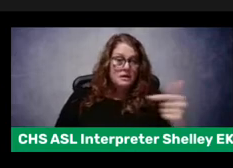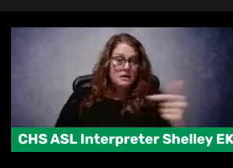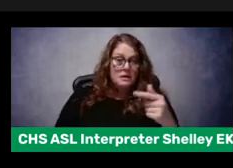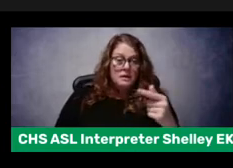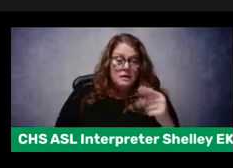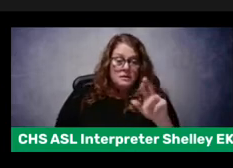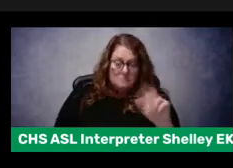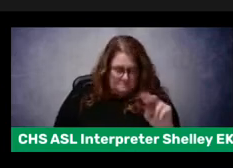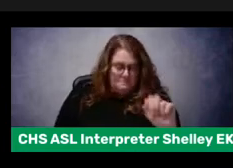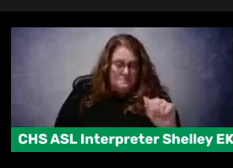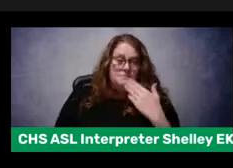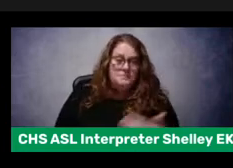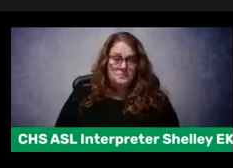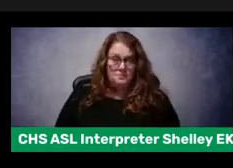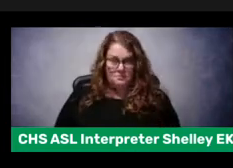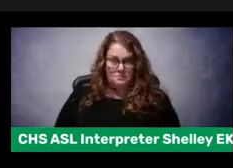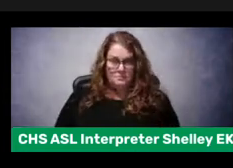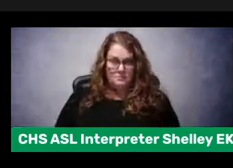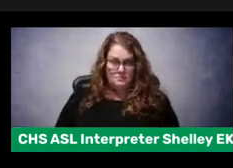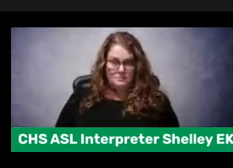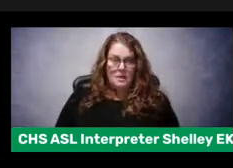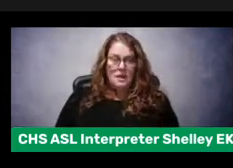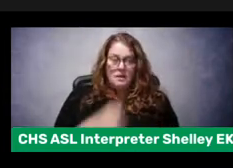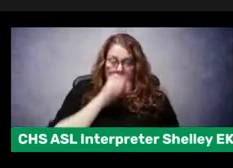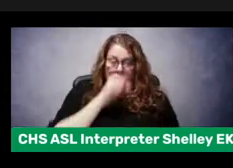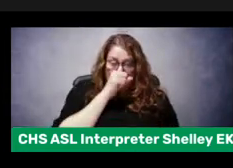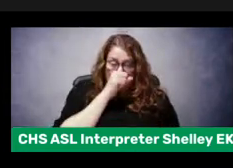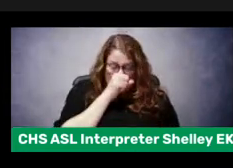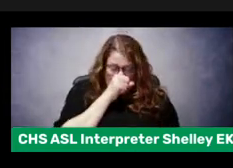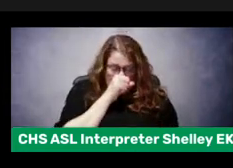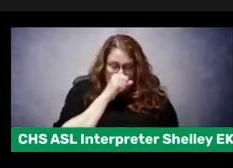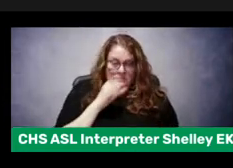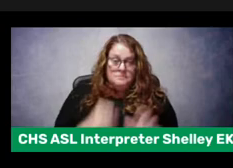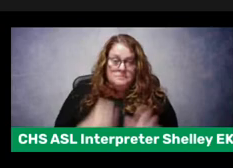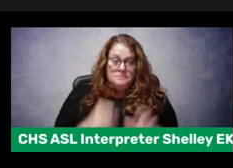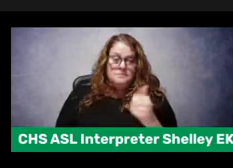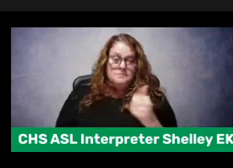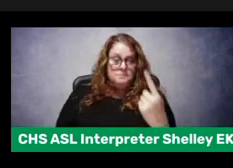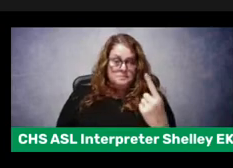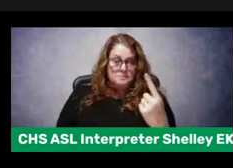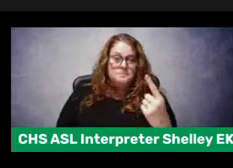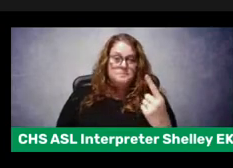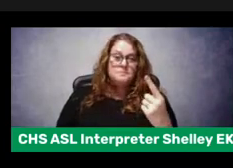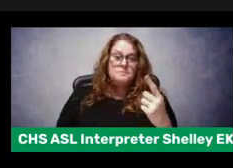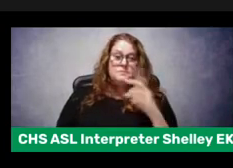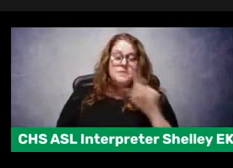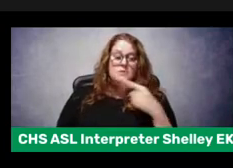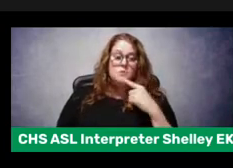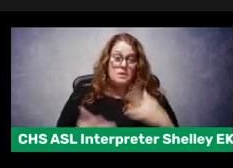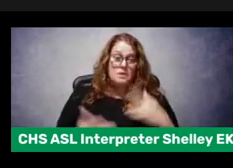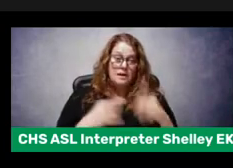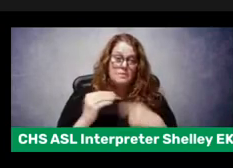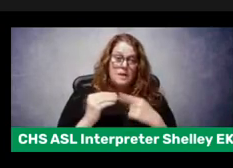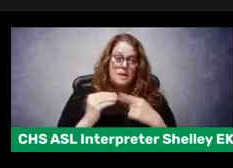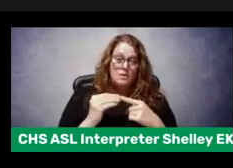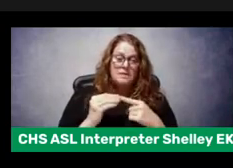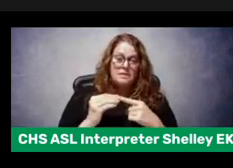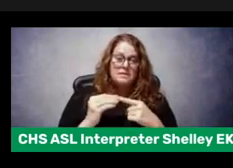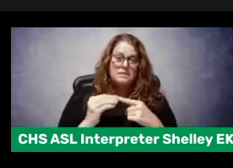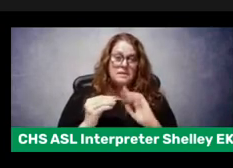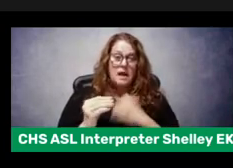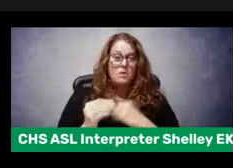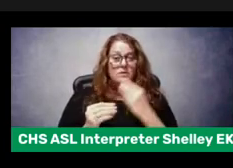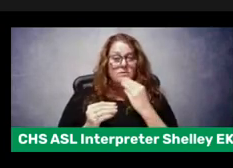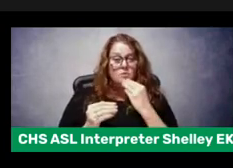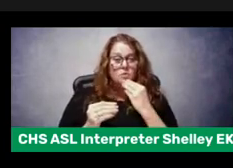you. Thanks. Another one of our triumphs that we're just so excited about is our food